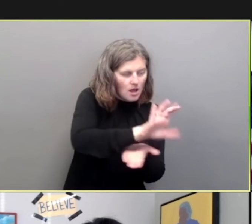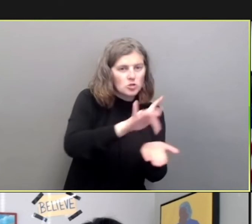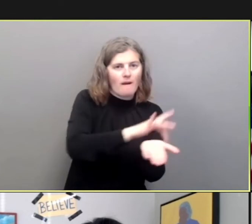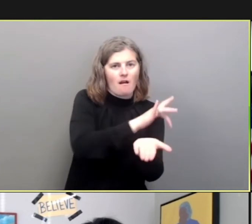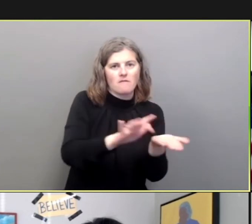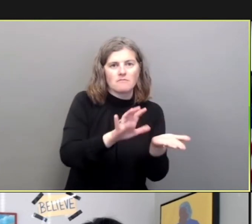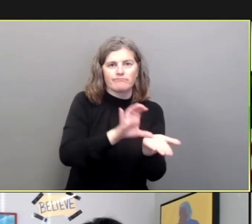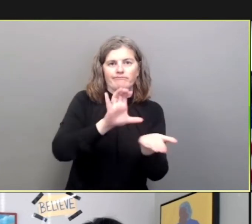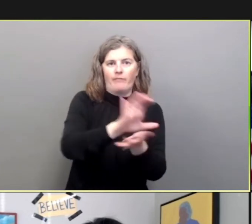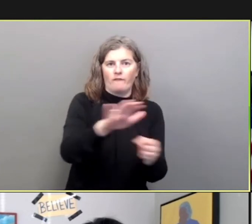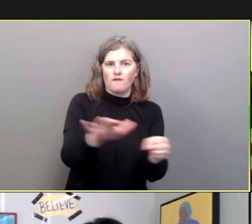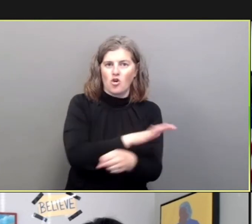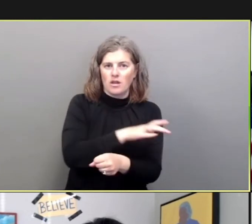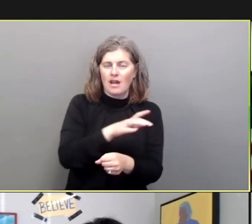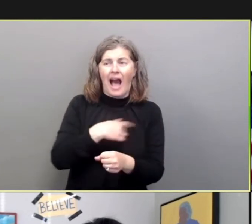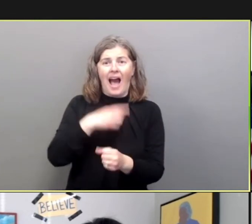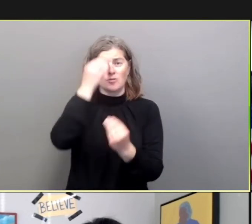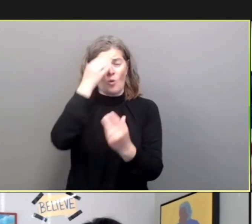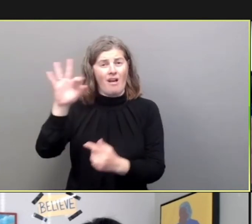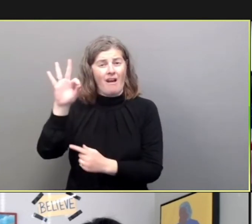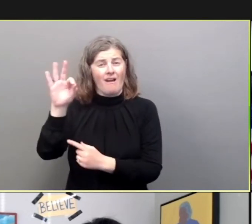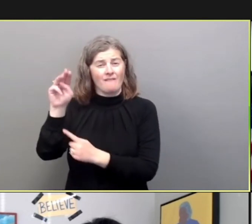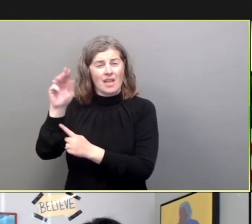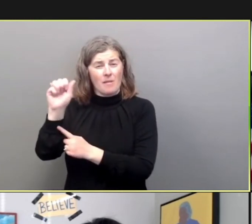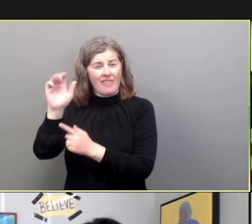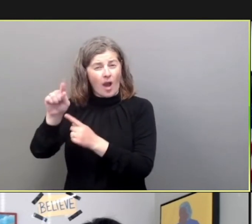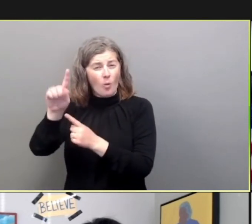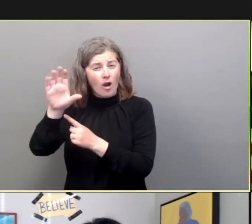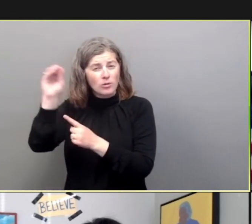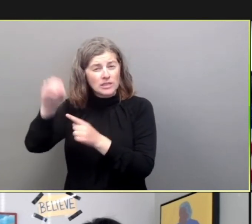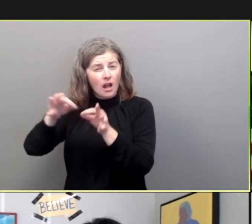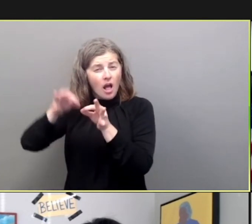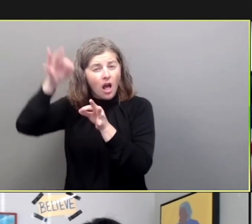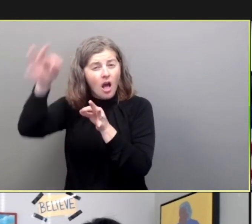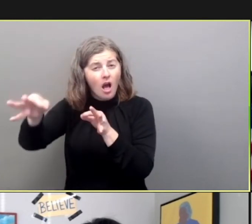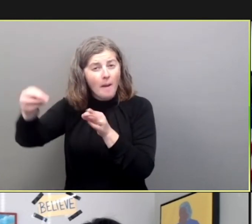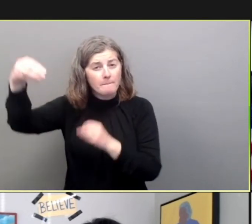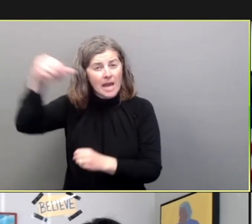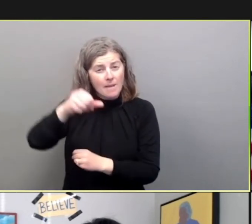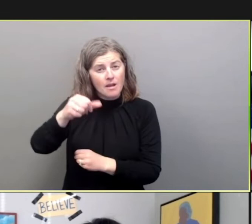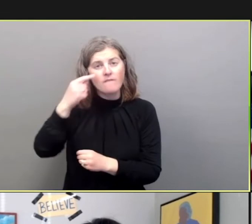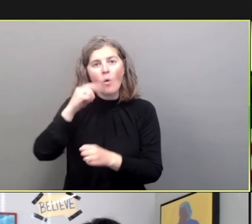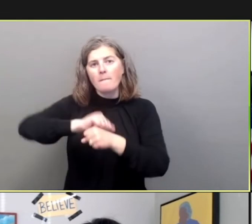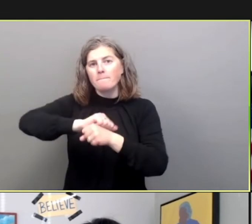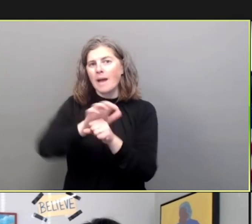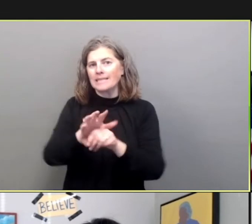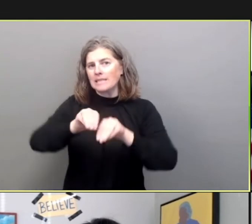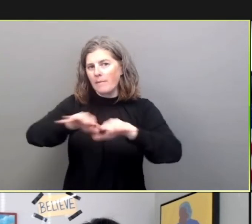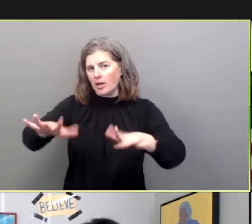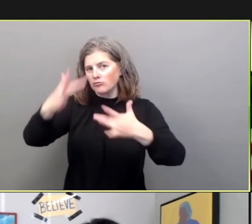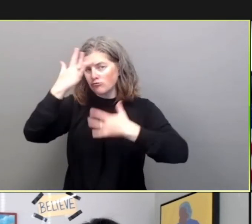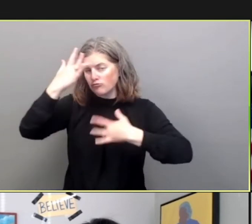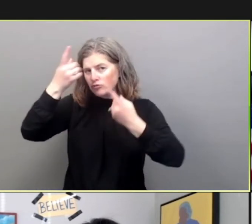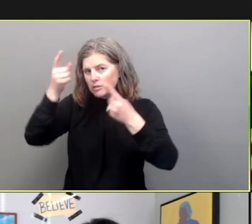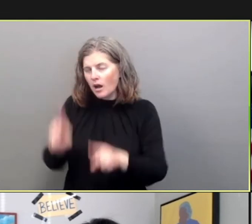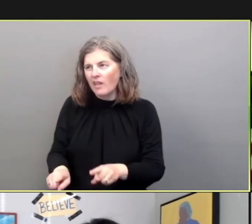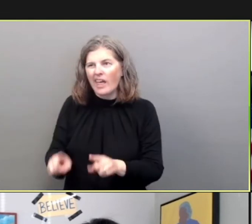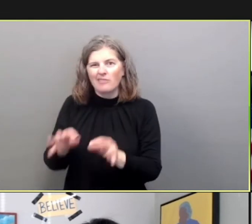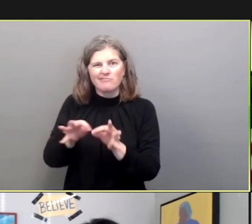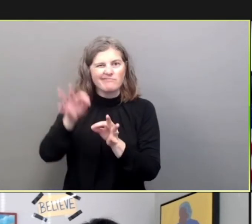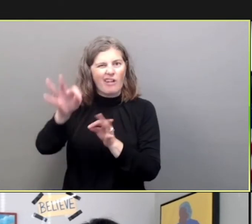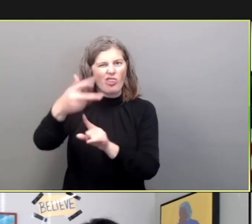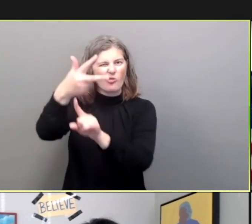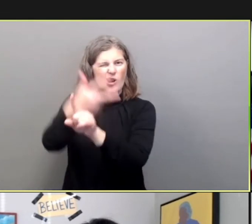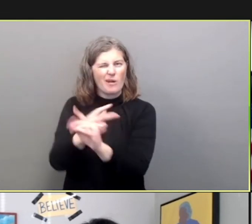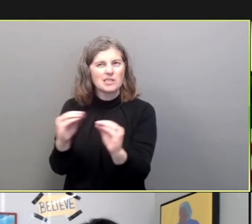told that FEMA extended that 100% payment for pandemic response for another 3 months. So that'll